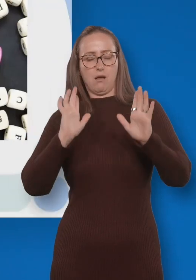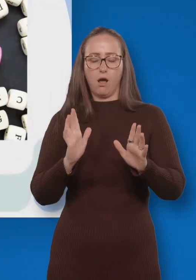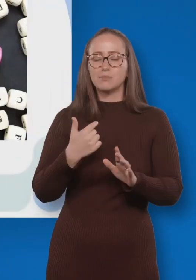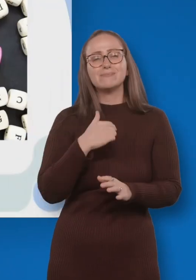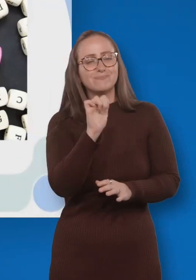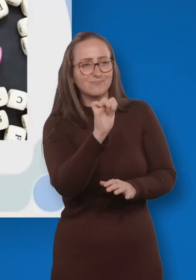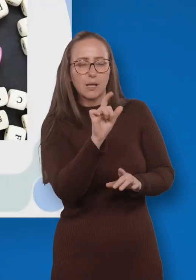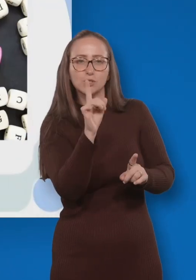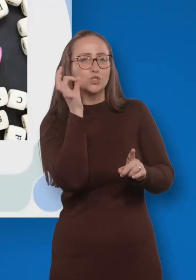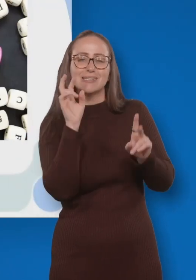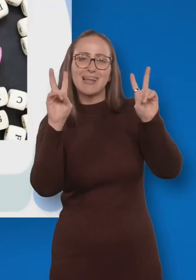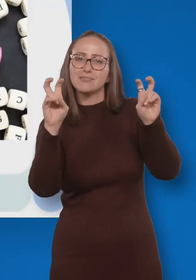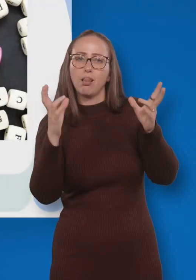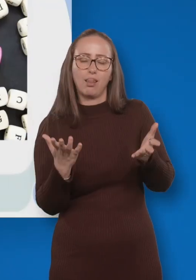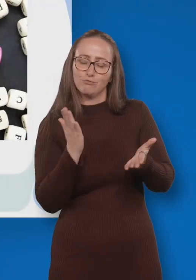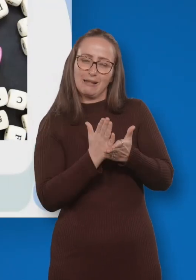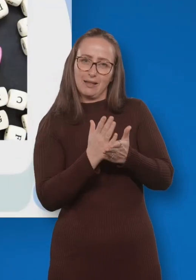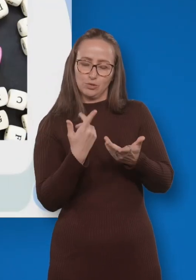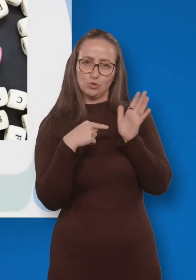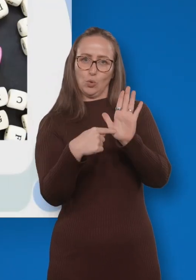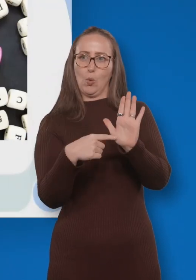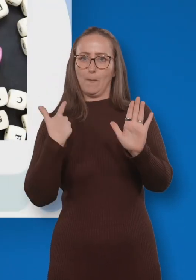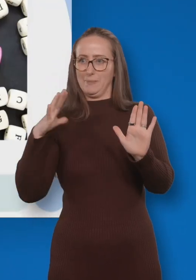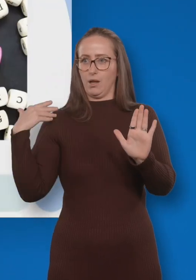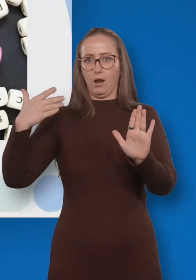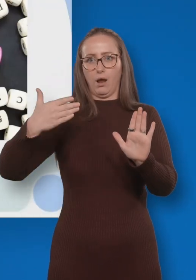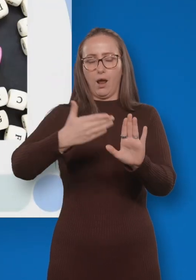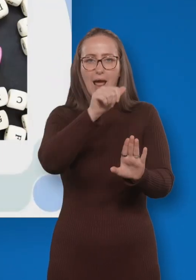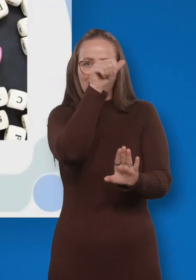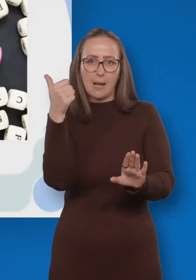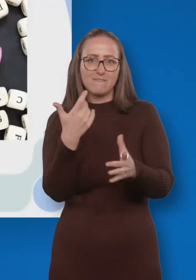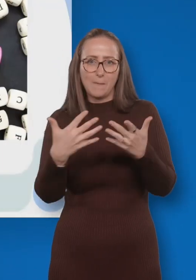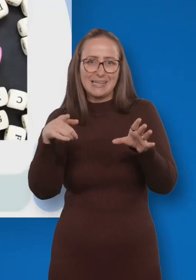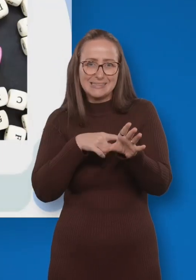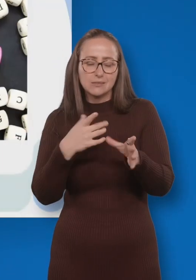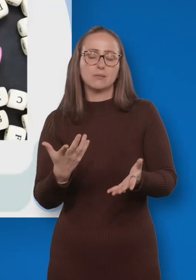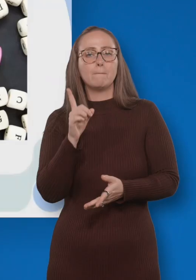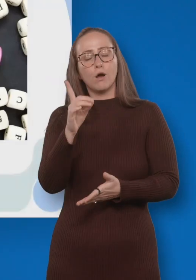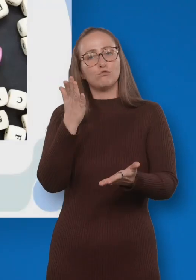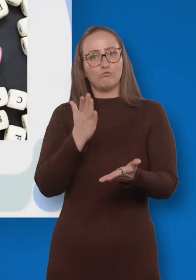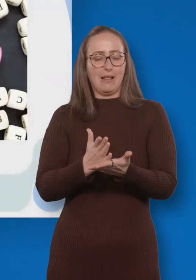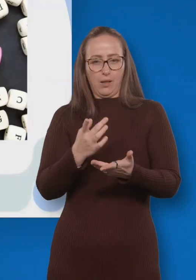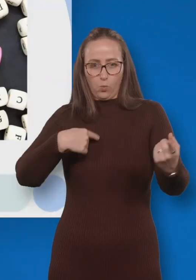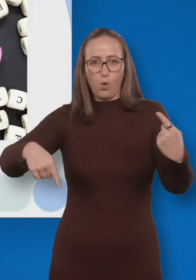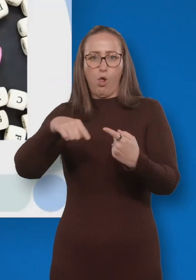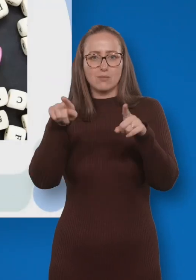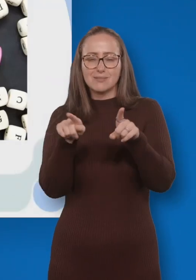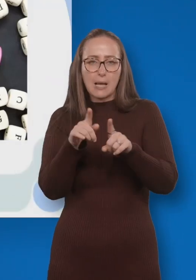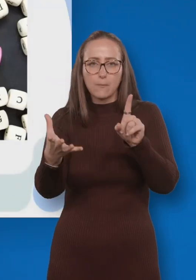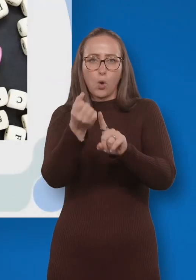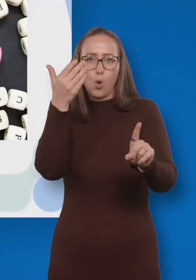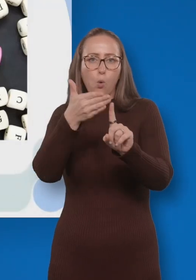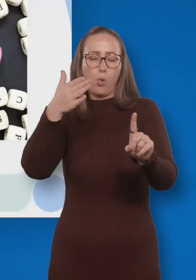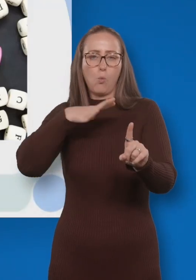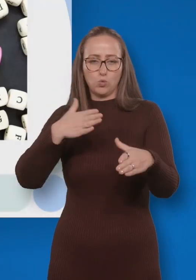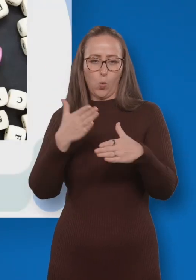but yes, that's just a title, because that to show that how long I've been an academic for, really. But you know, ultimately, we have the